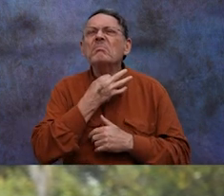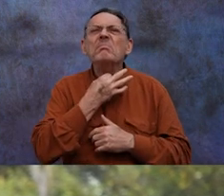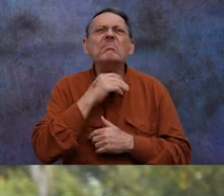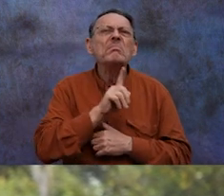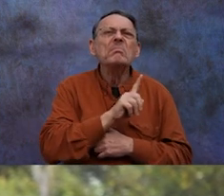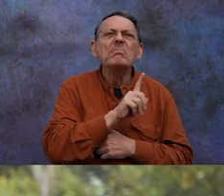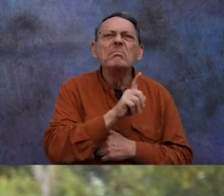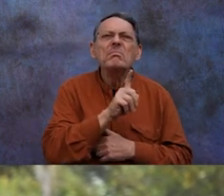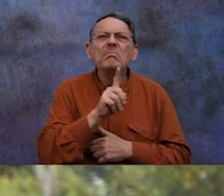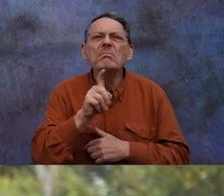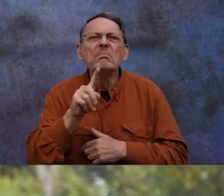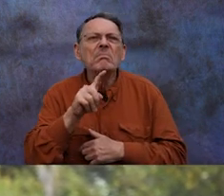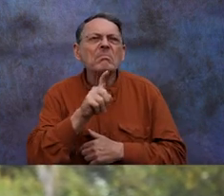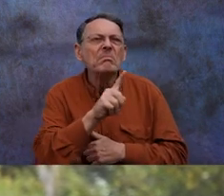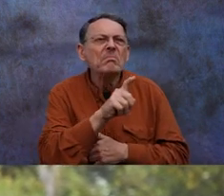wander